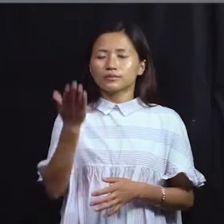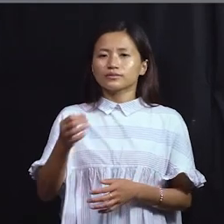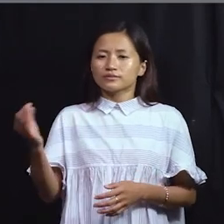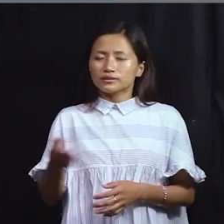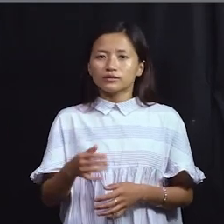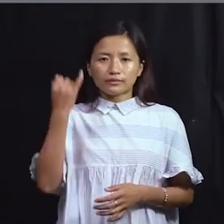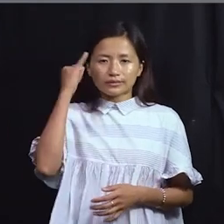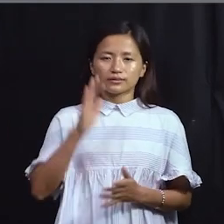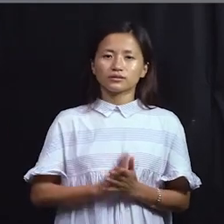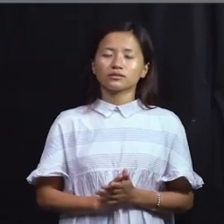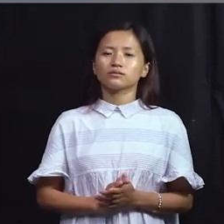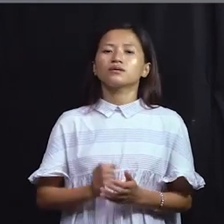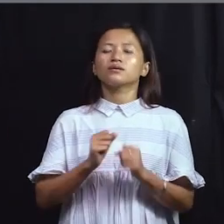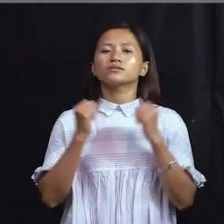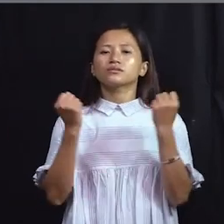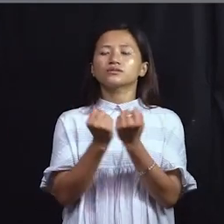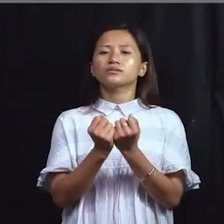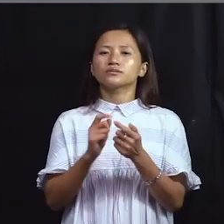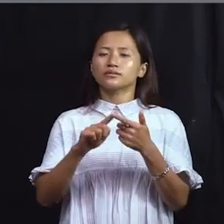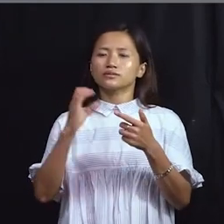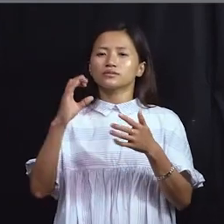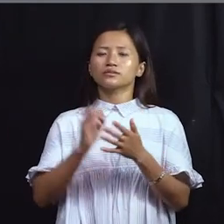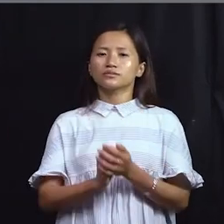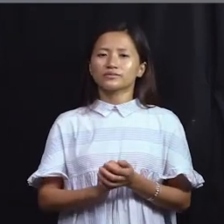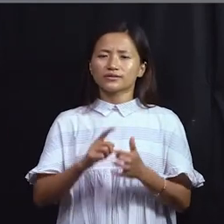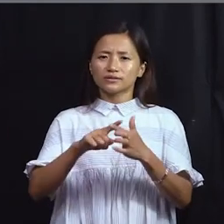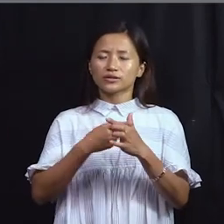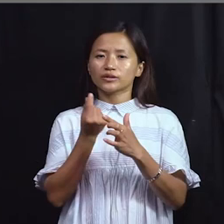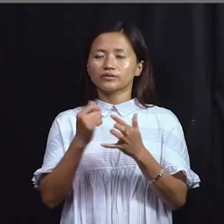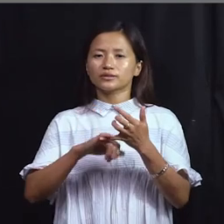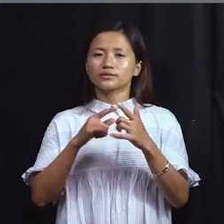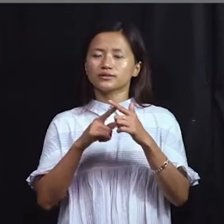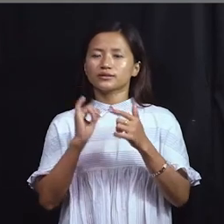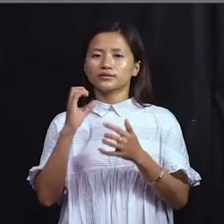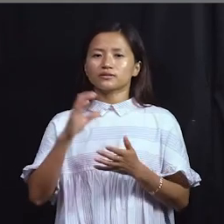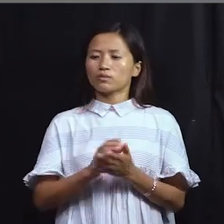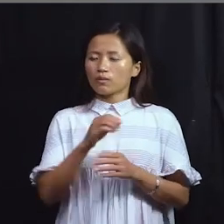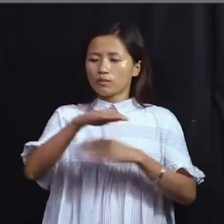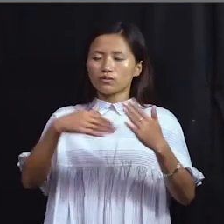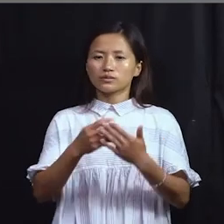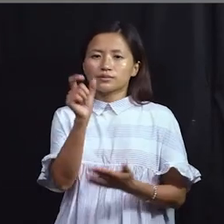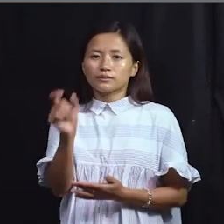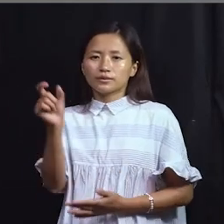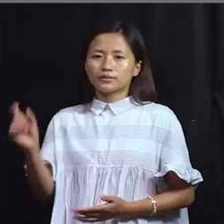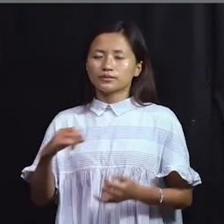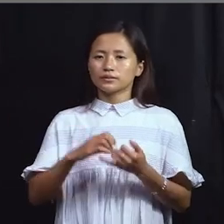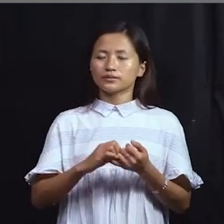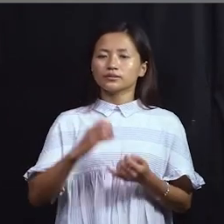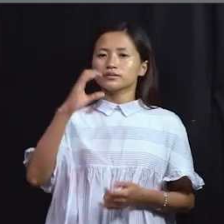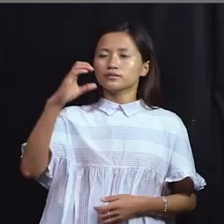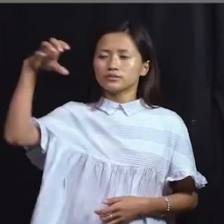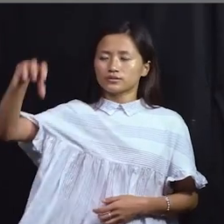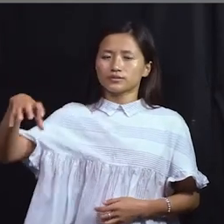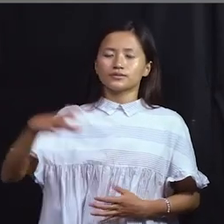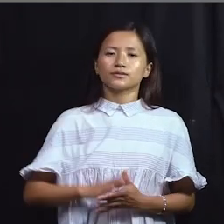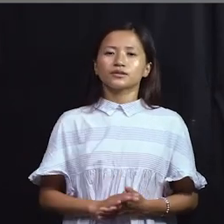resources so that social and economic justice is ensured to all the people in the country. All right, and in